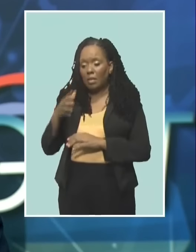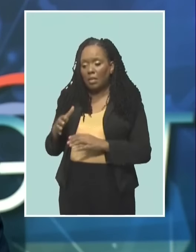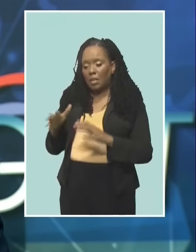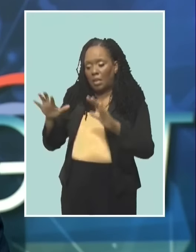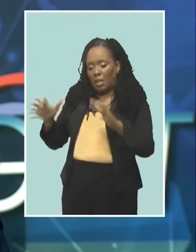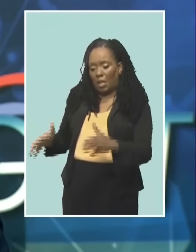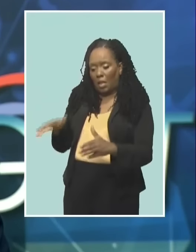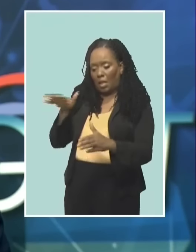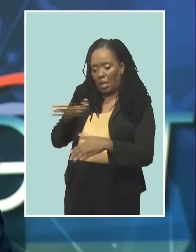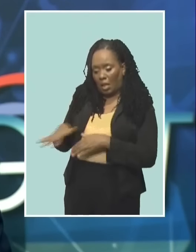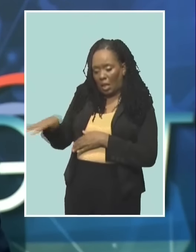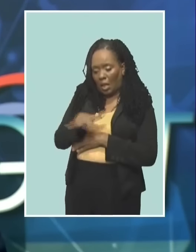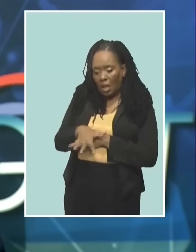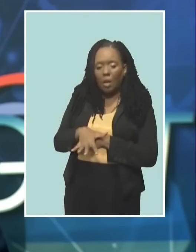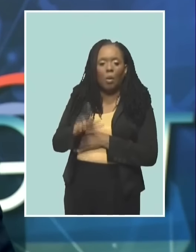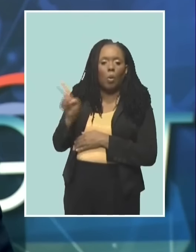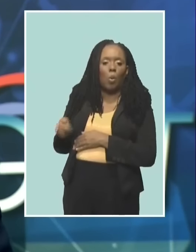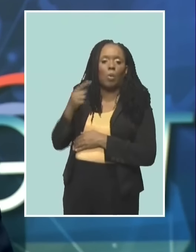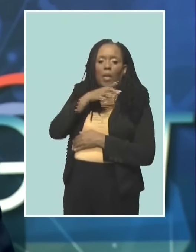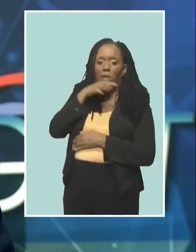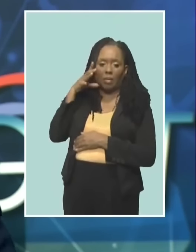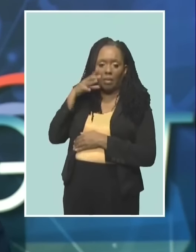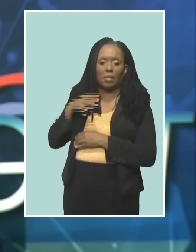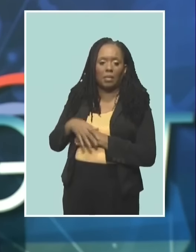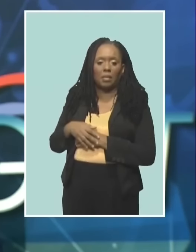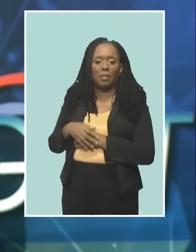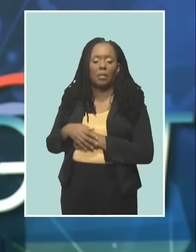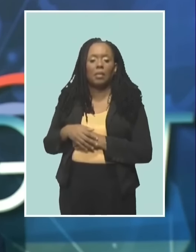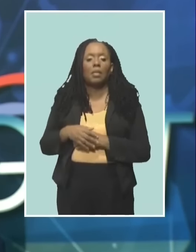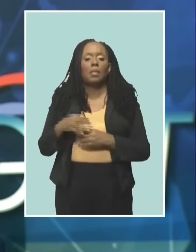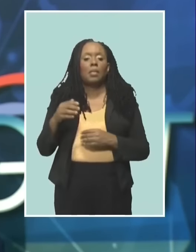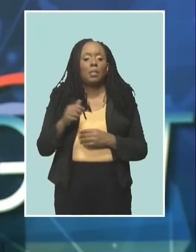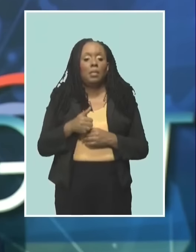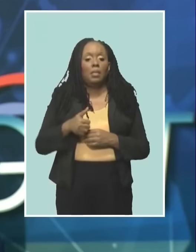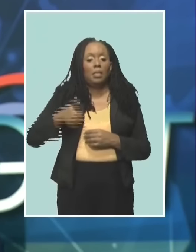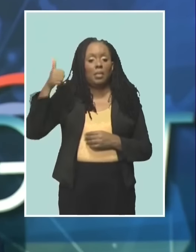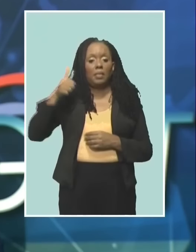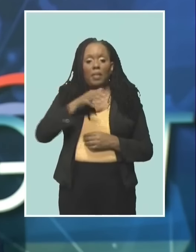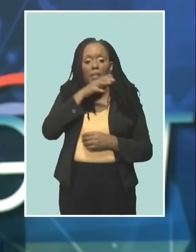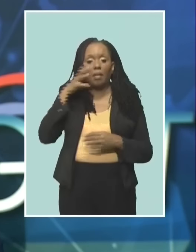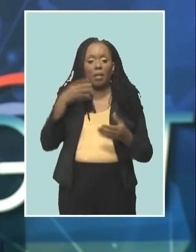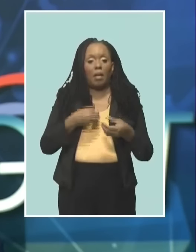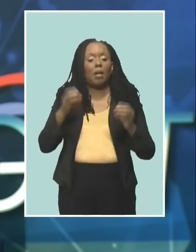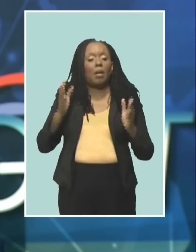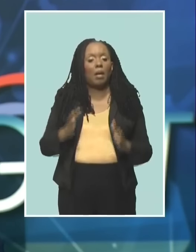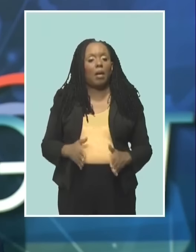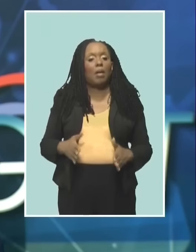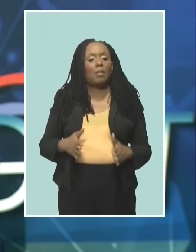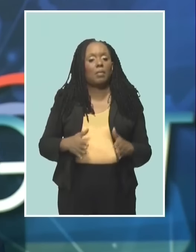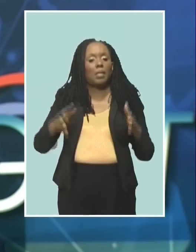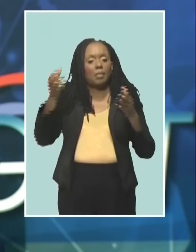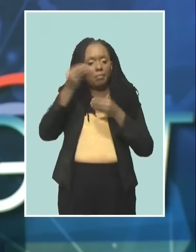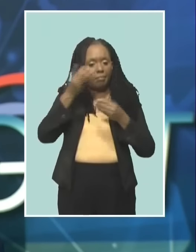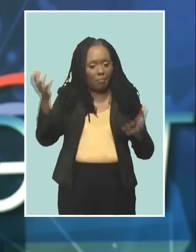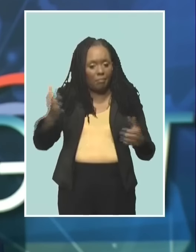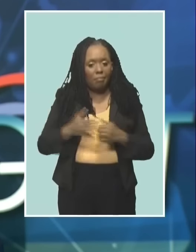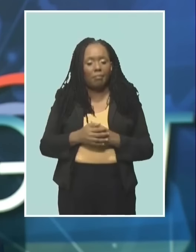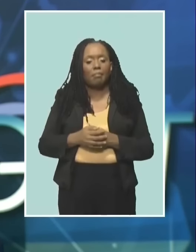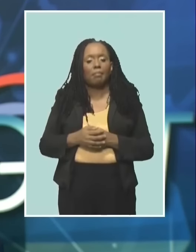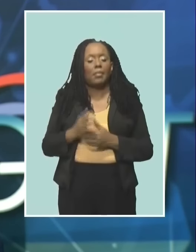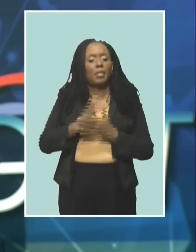be used for that reason only. It's coming from Acting Chief Agricultural Officer Michael James in response to concerns